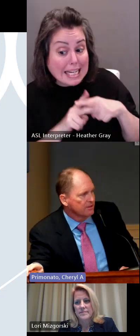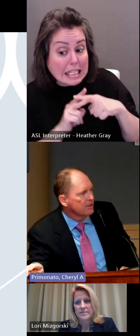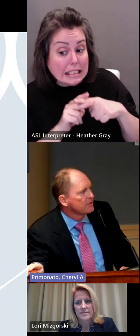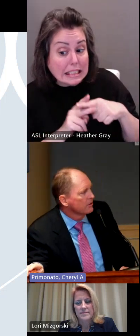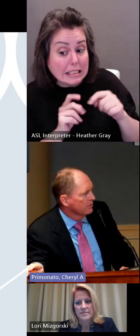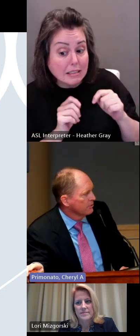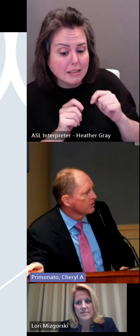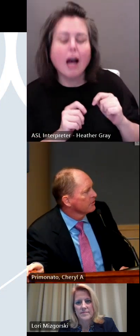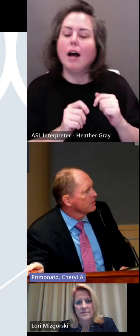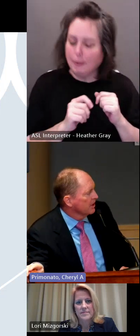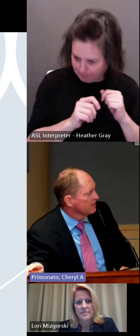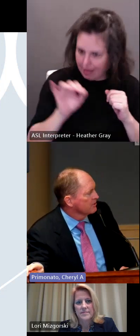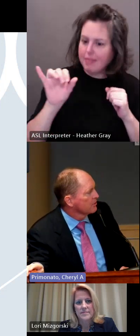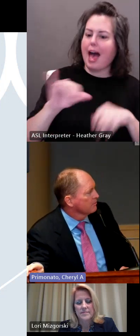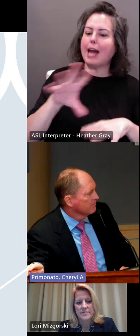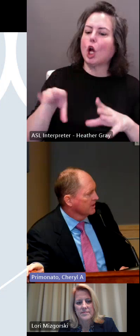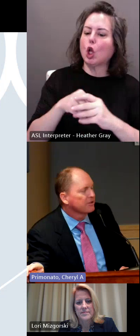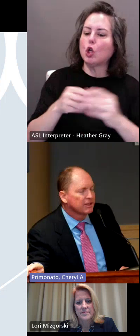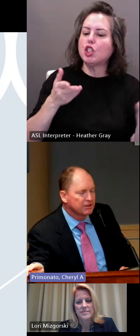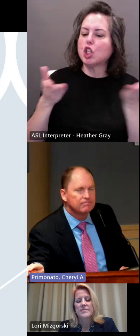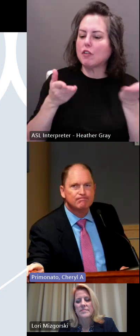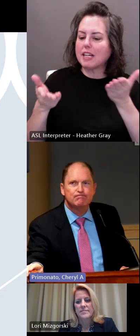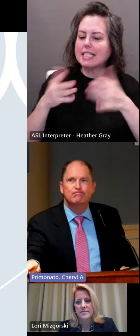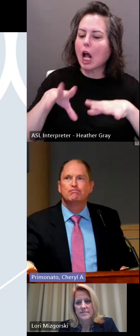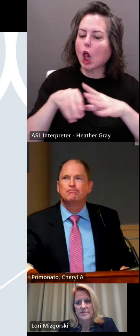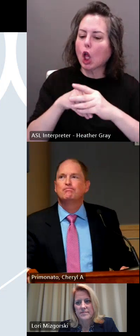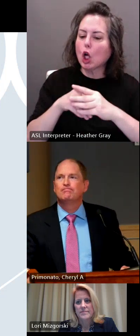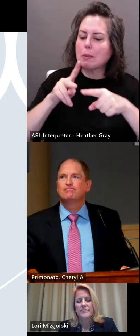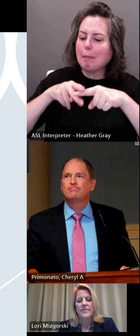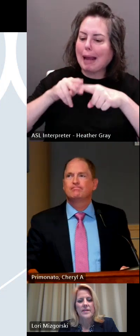Yes, this does include service and maintenance on it. Yes, it does.